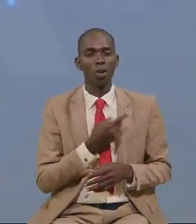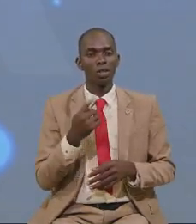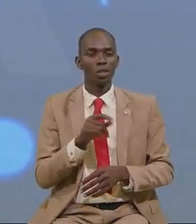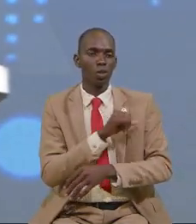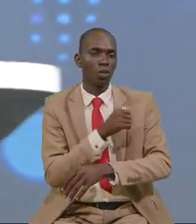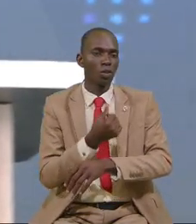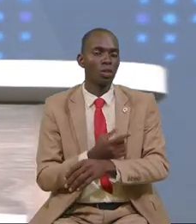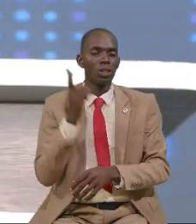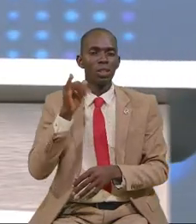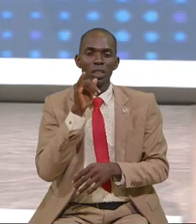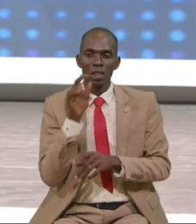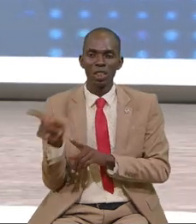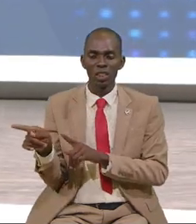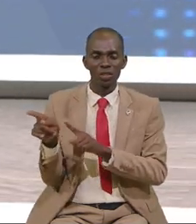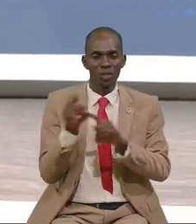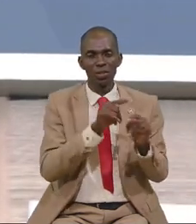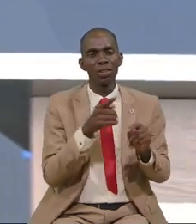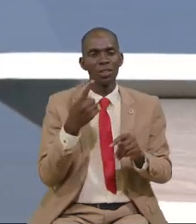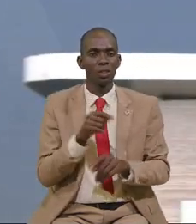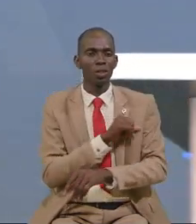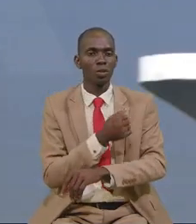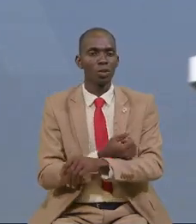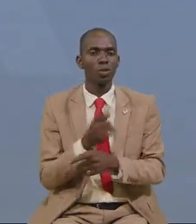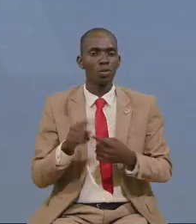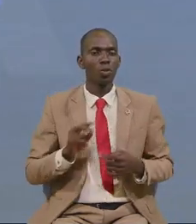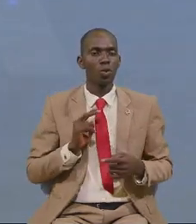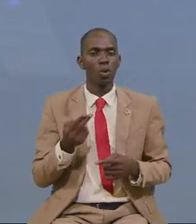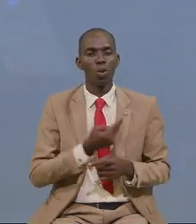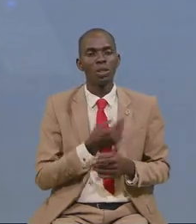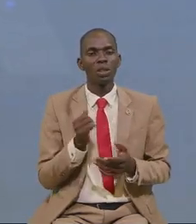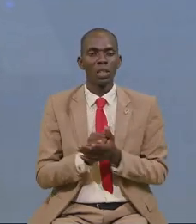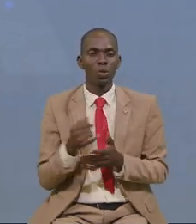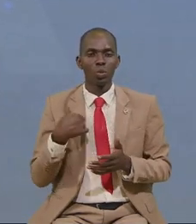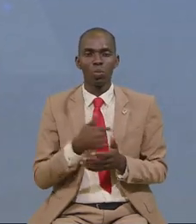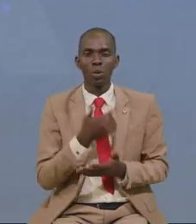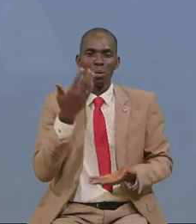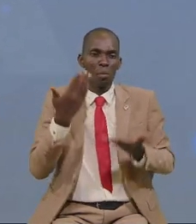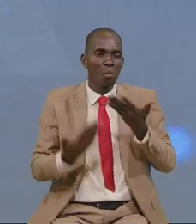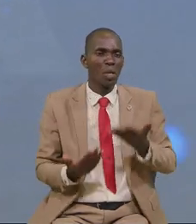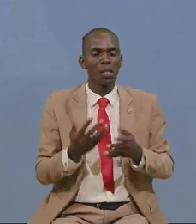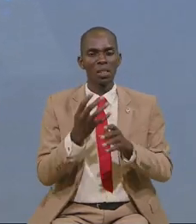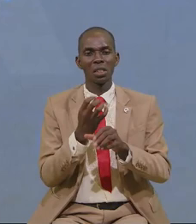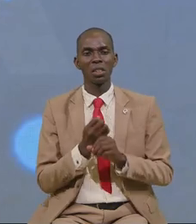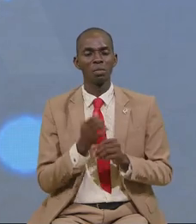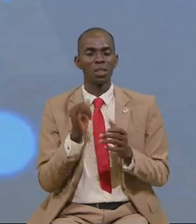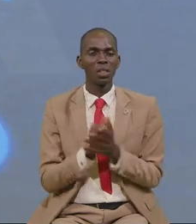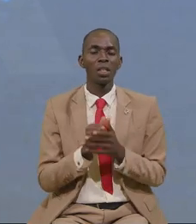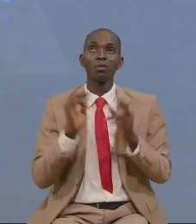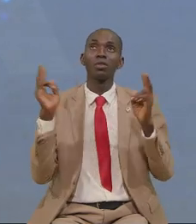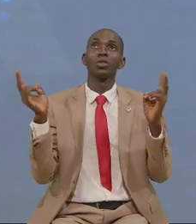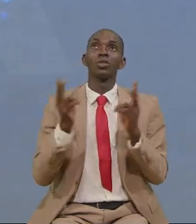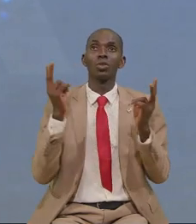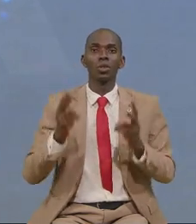the authority unto us, that we might live the victorious life, live